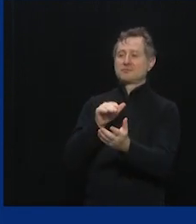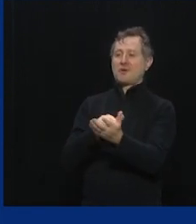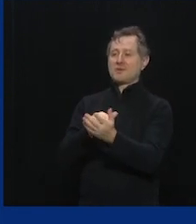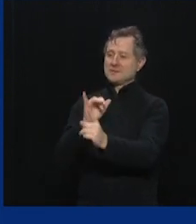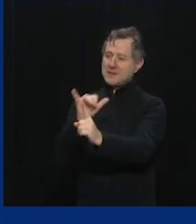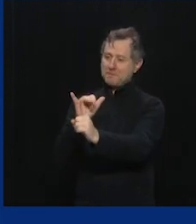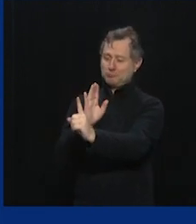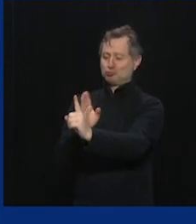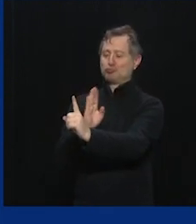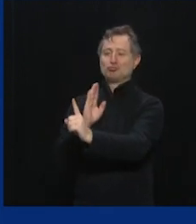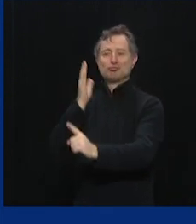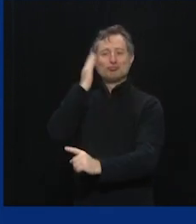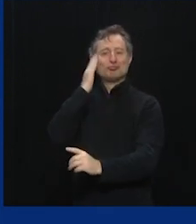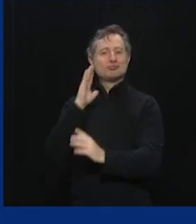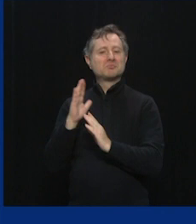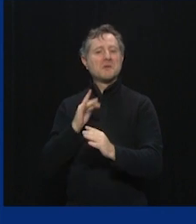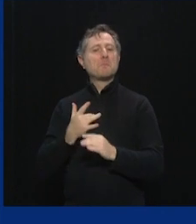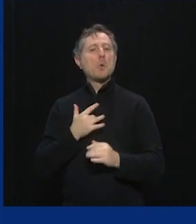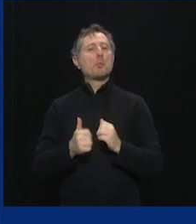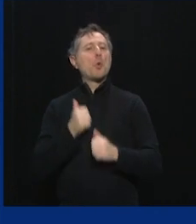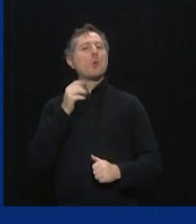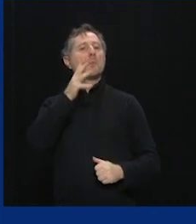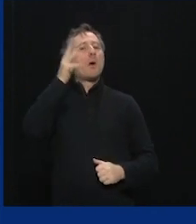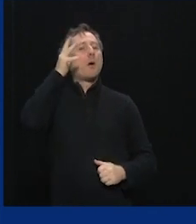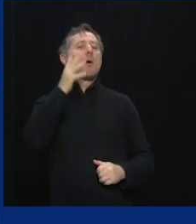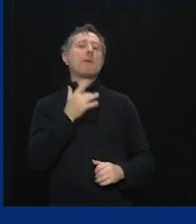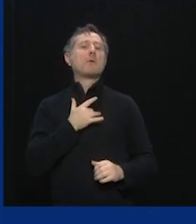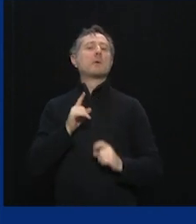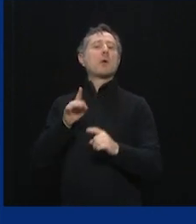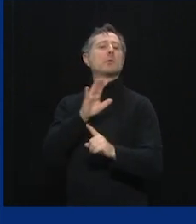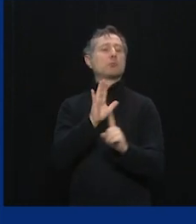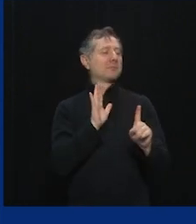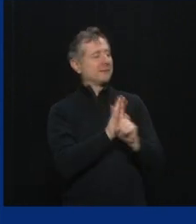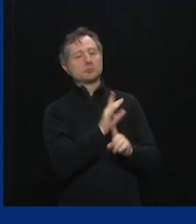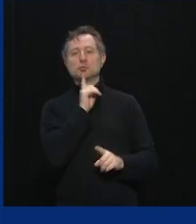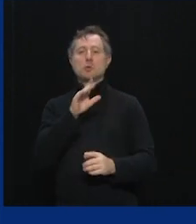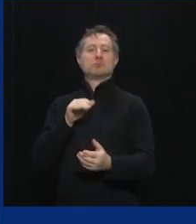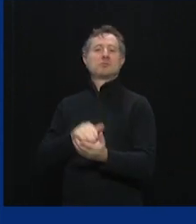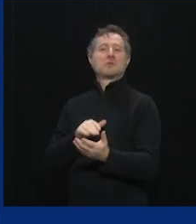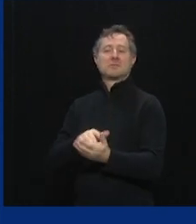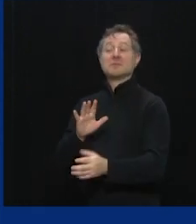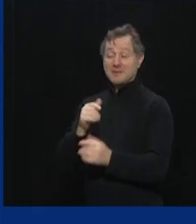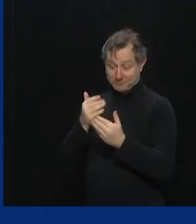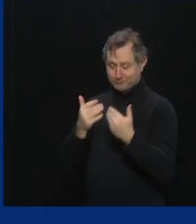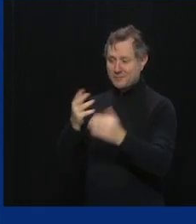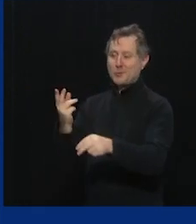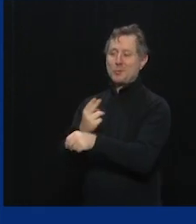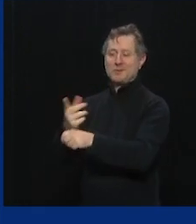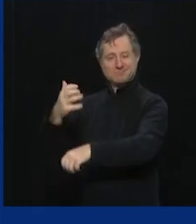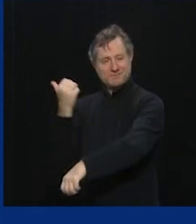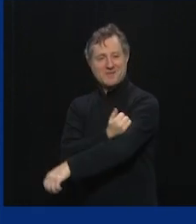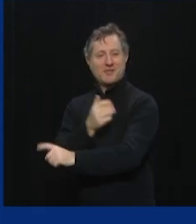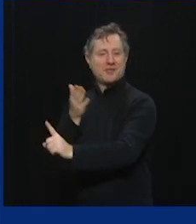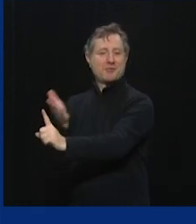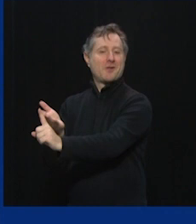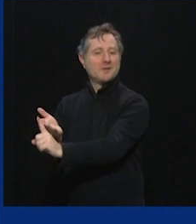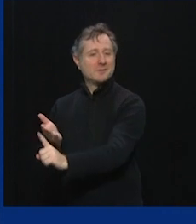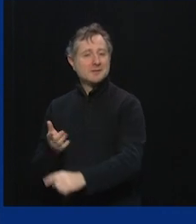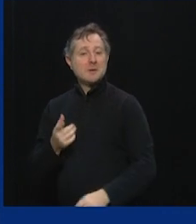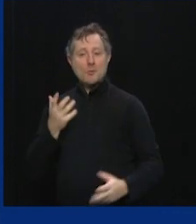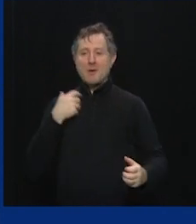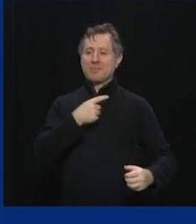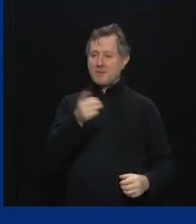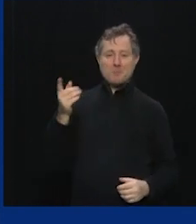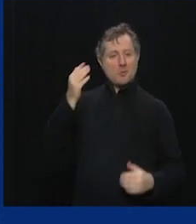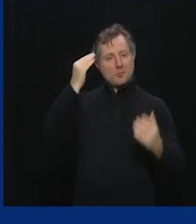of parents will get those vaccines, are ready for this. We're offering our help, but I want them to hear the early warning from us that they'll